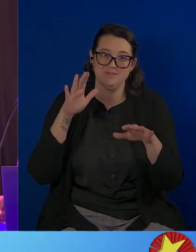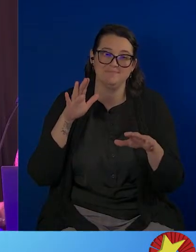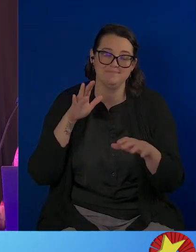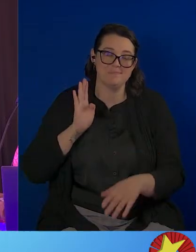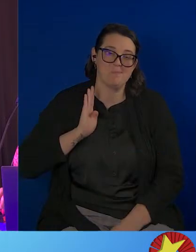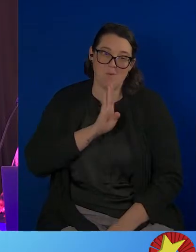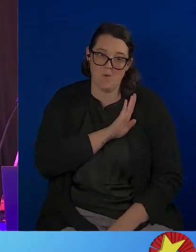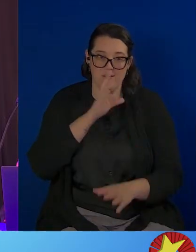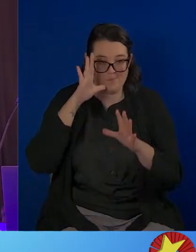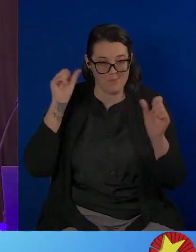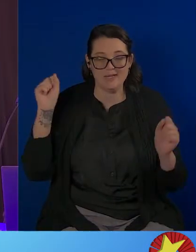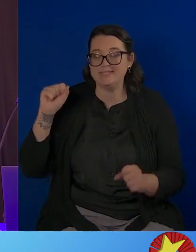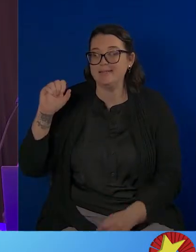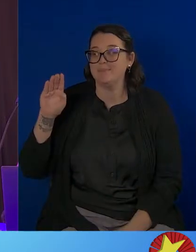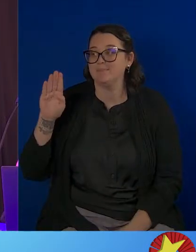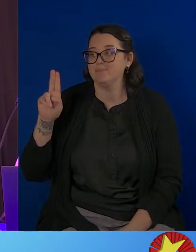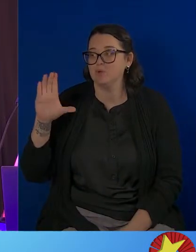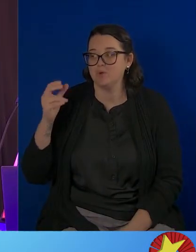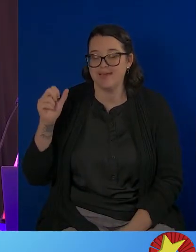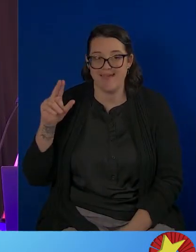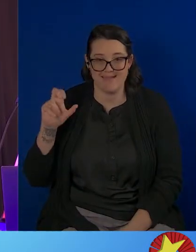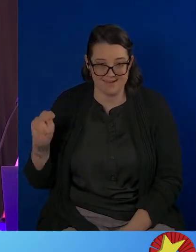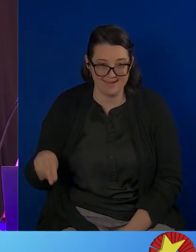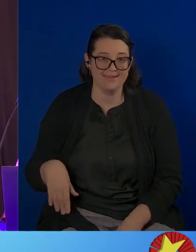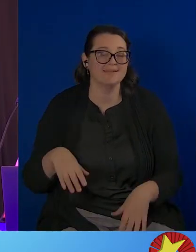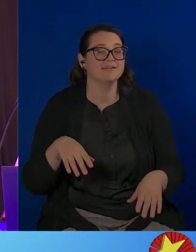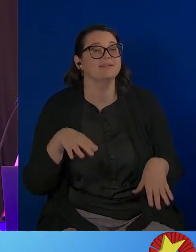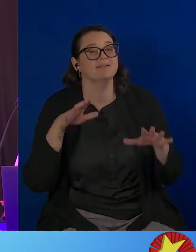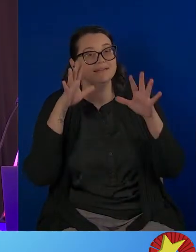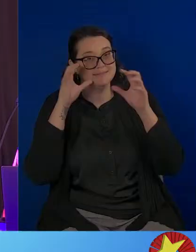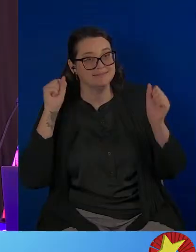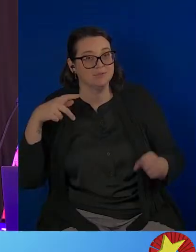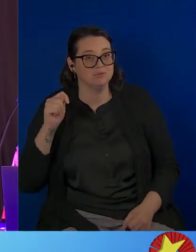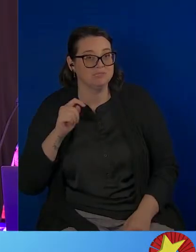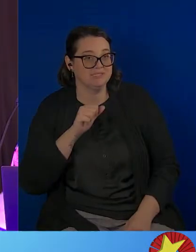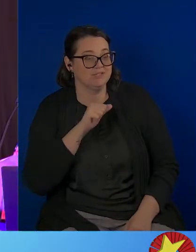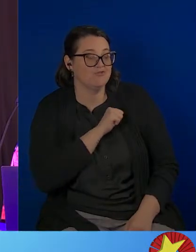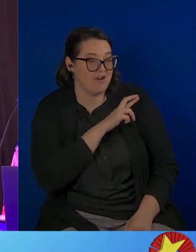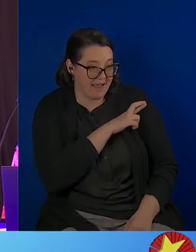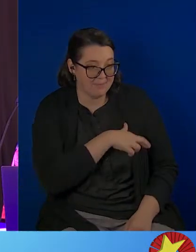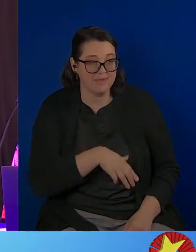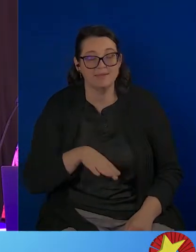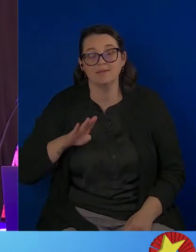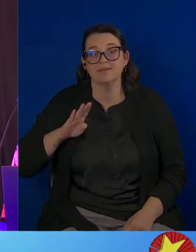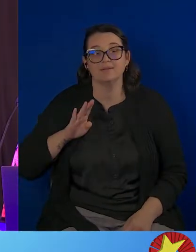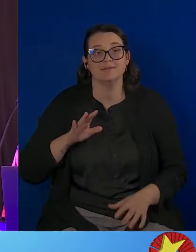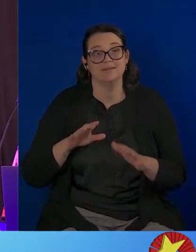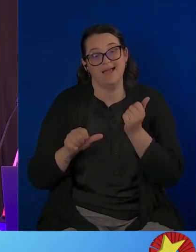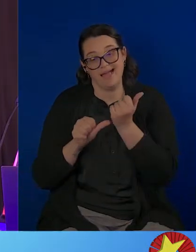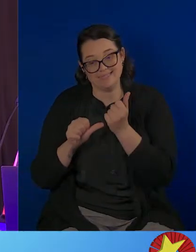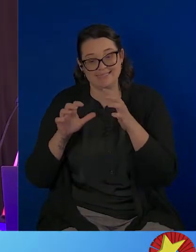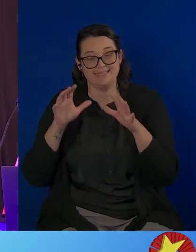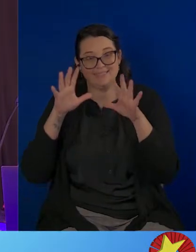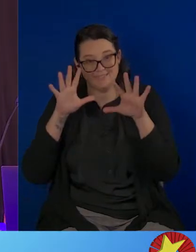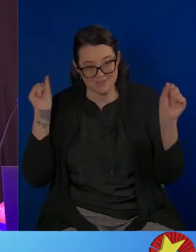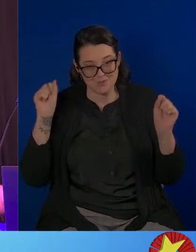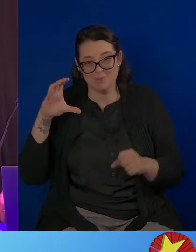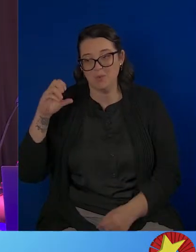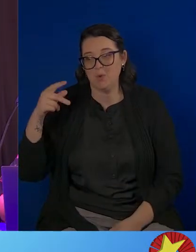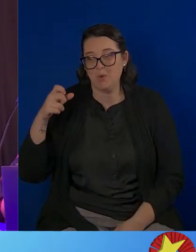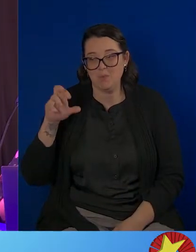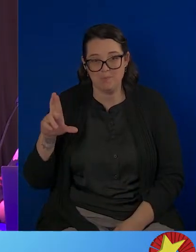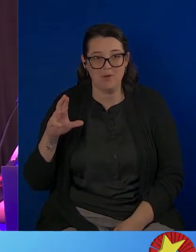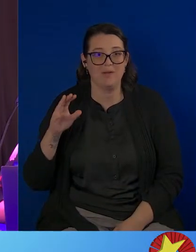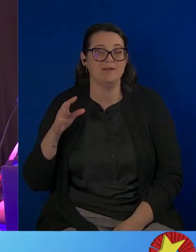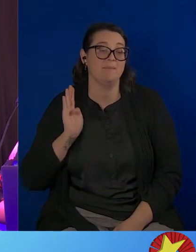Reichman, Assistant Superintendent Cooper, members of the board, and members of the community.